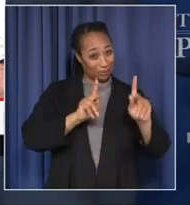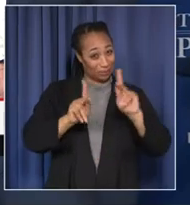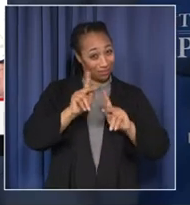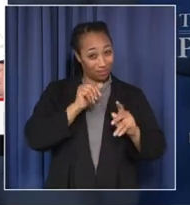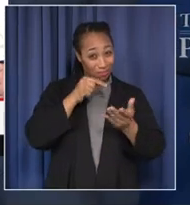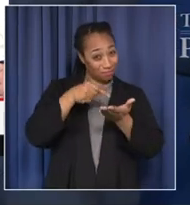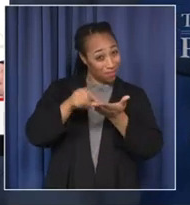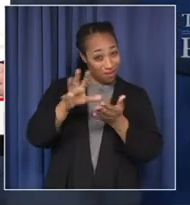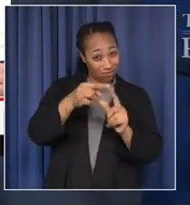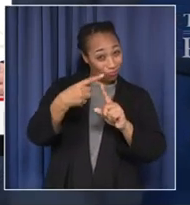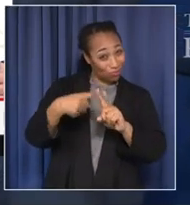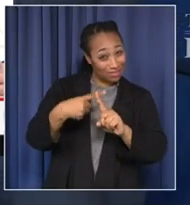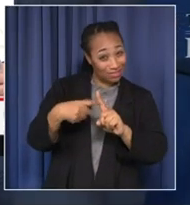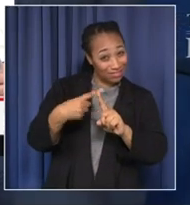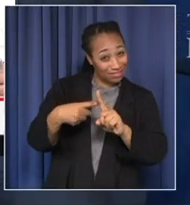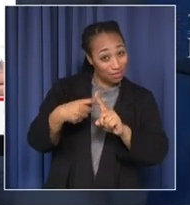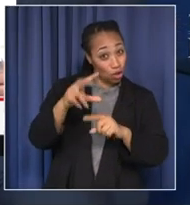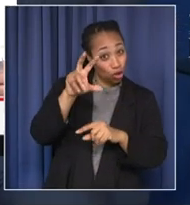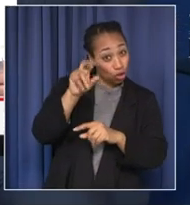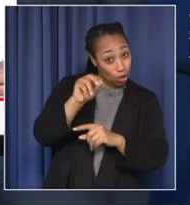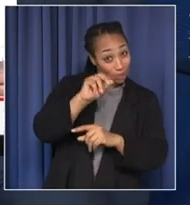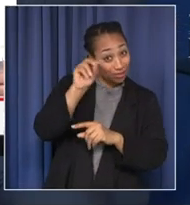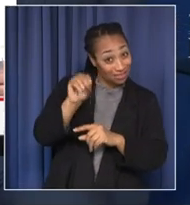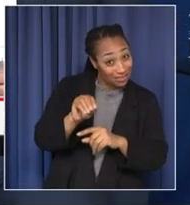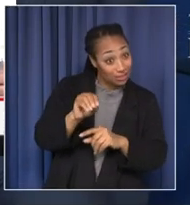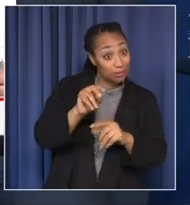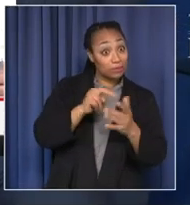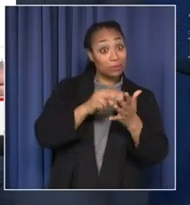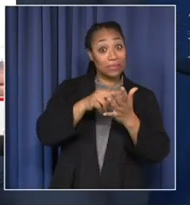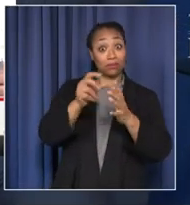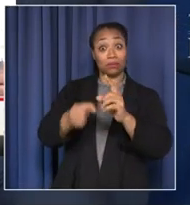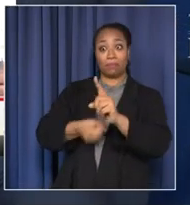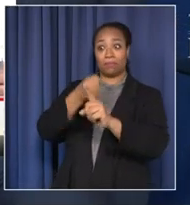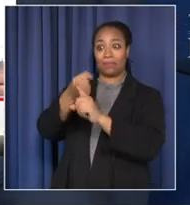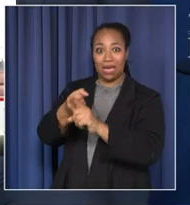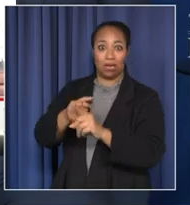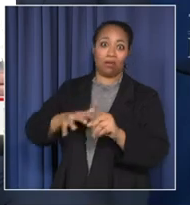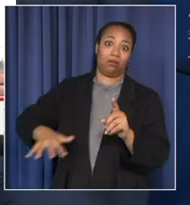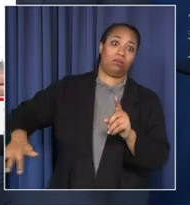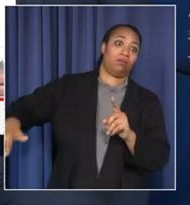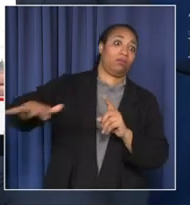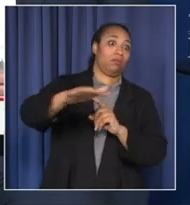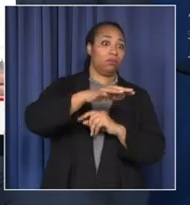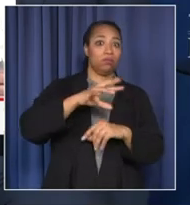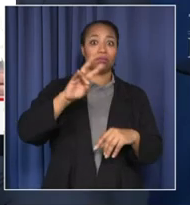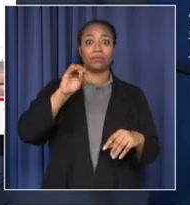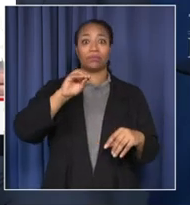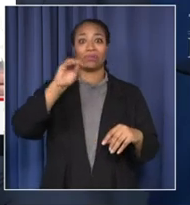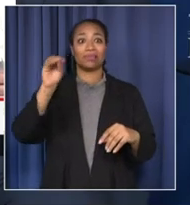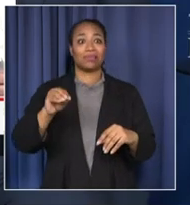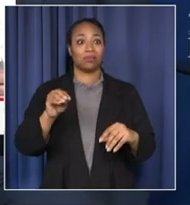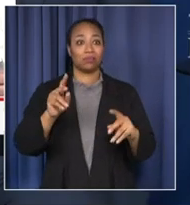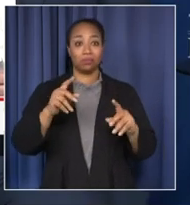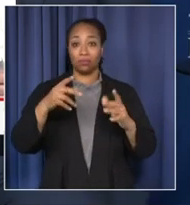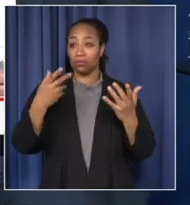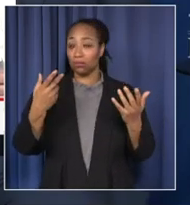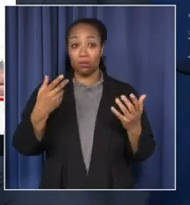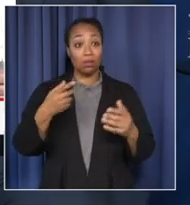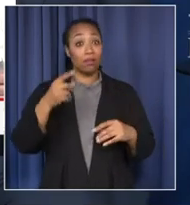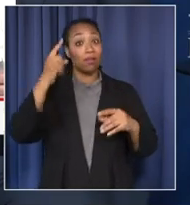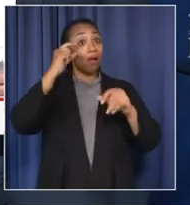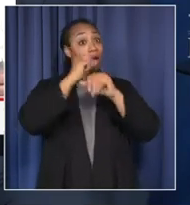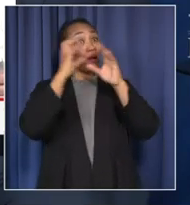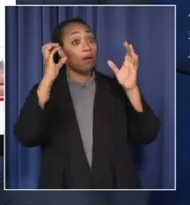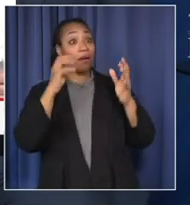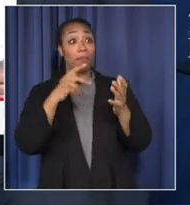of the people who are doing exactly what they should and what they're contractually obligated to do. So that's part of it.